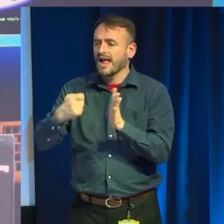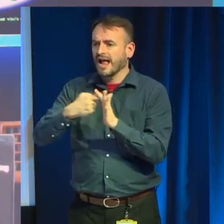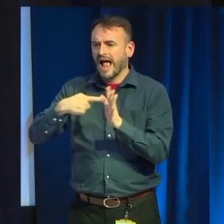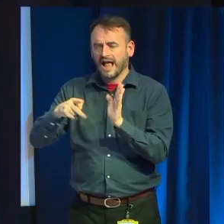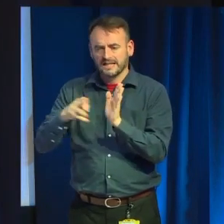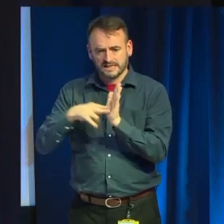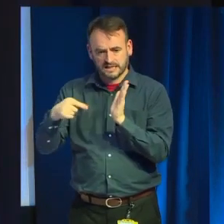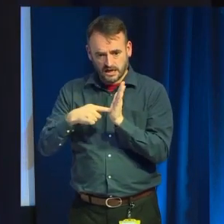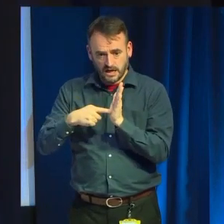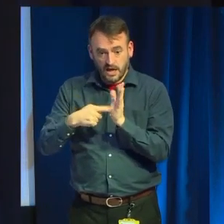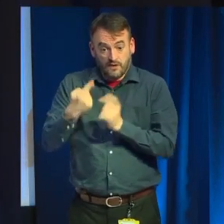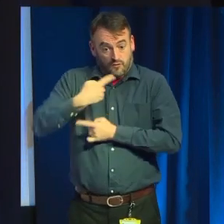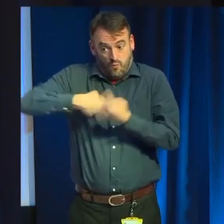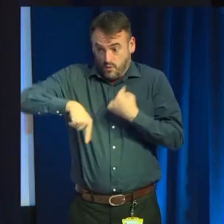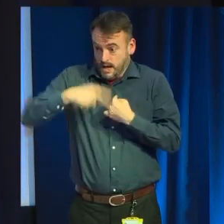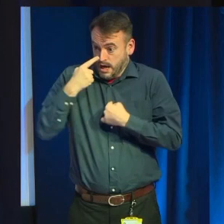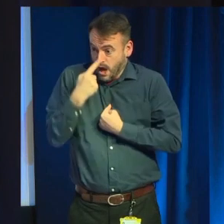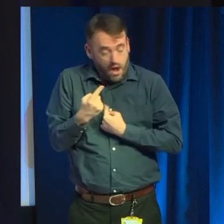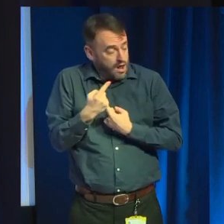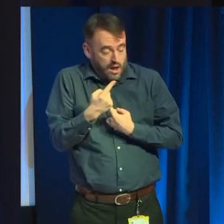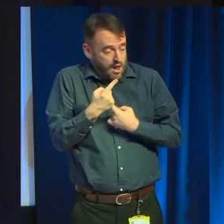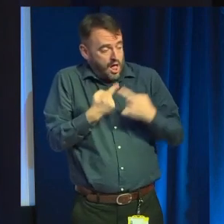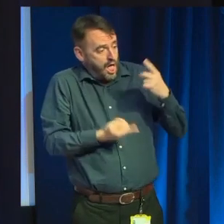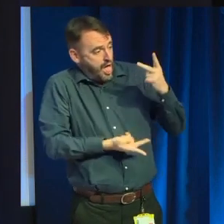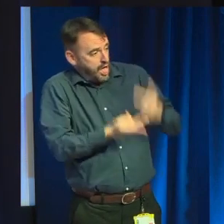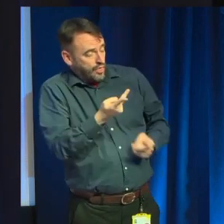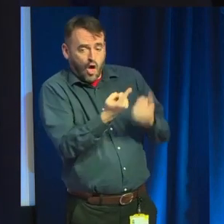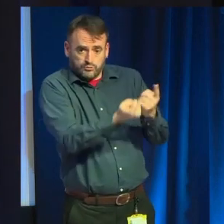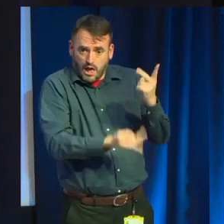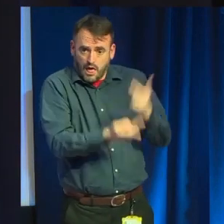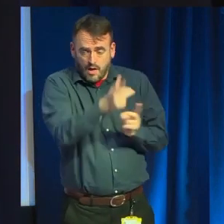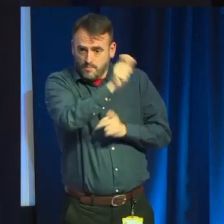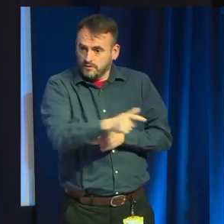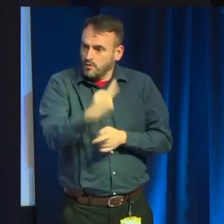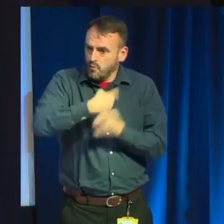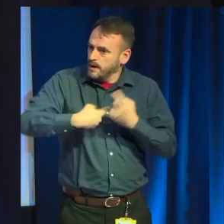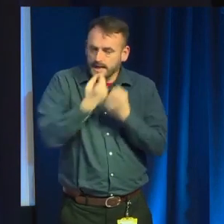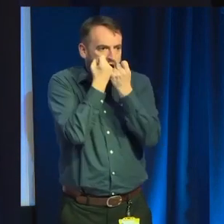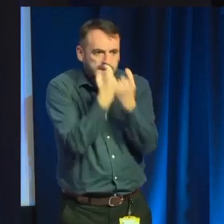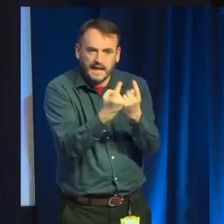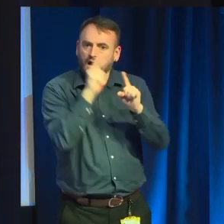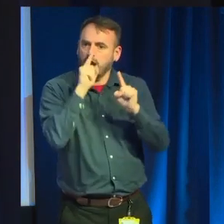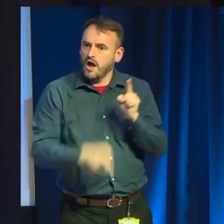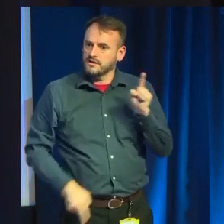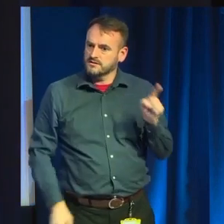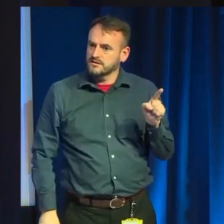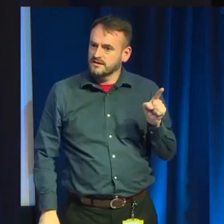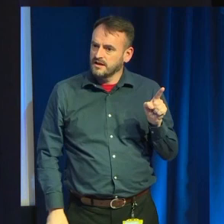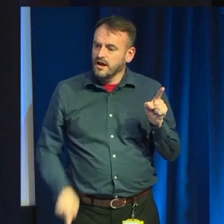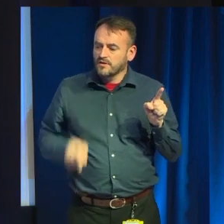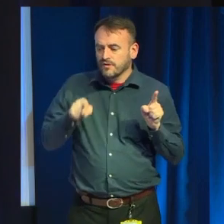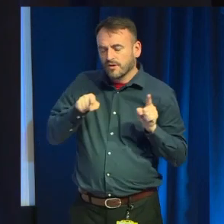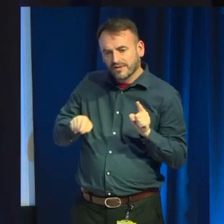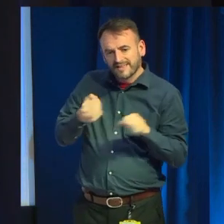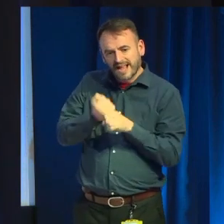this world. And I was elaborating in the story a little on the fact that how can you possibly understand another human being